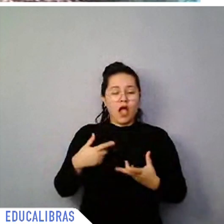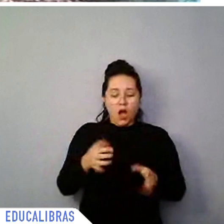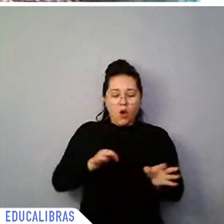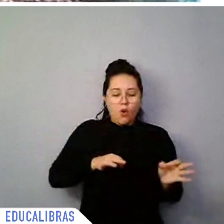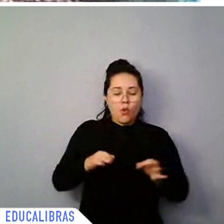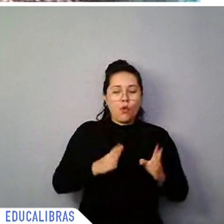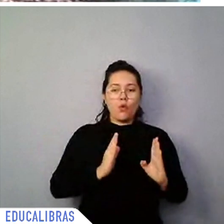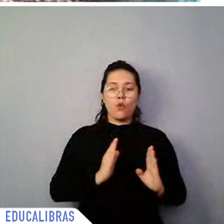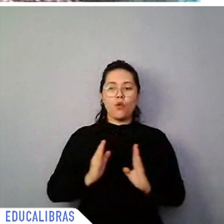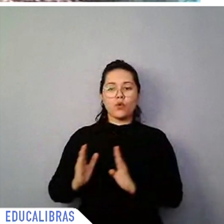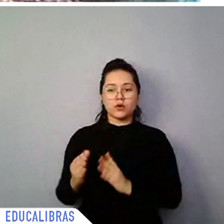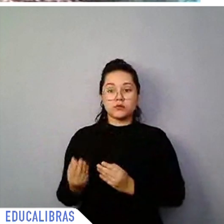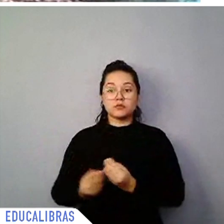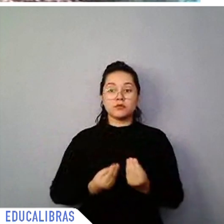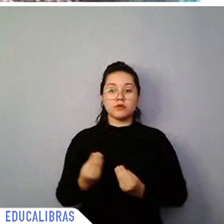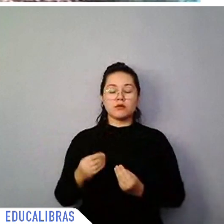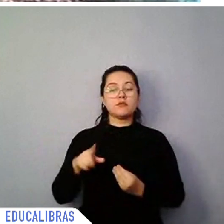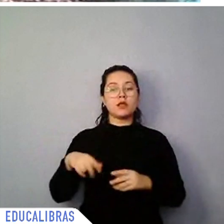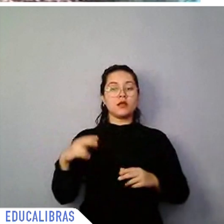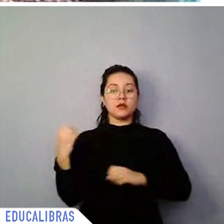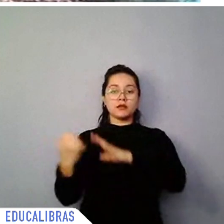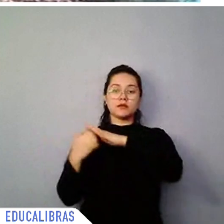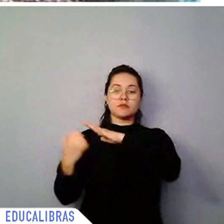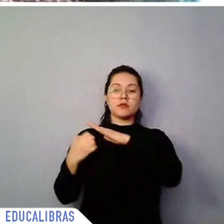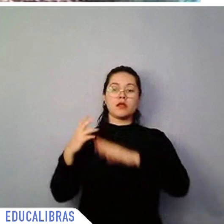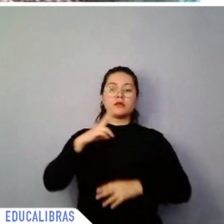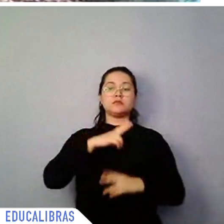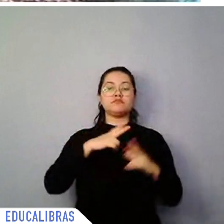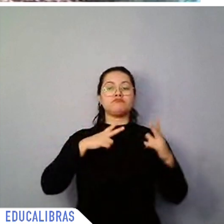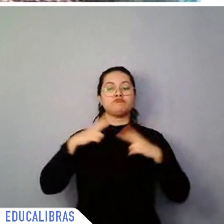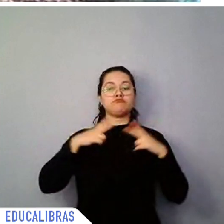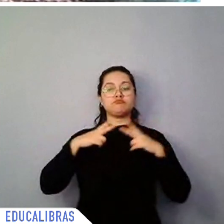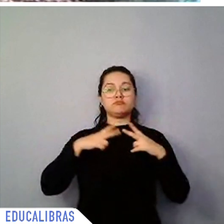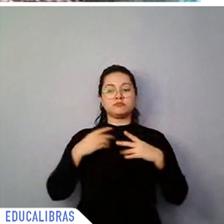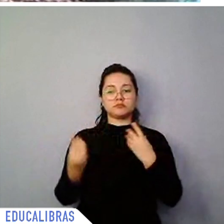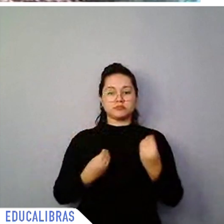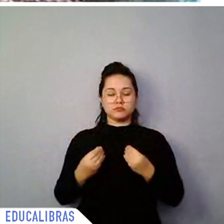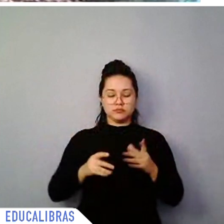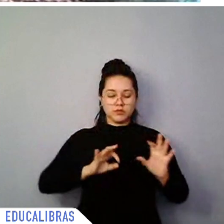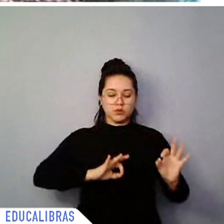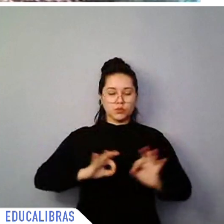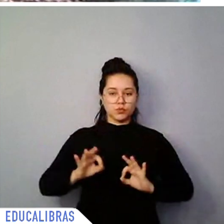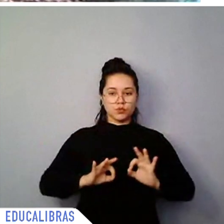make it happen? How does the private sector and other entrepreneurs,